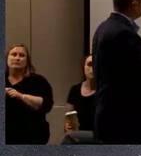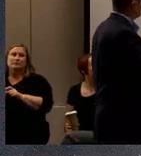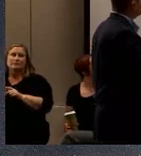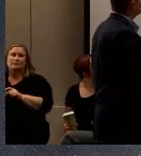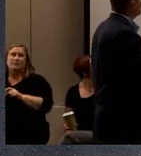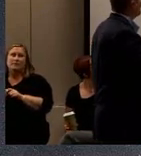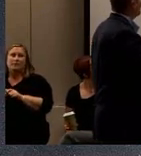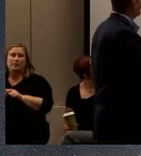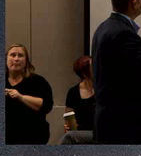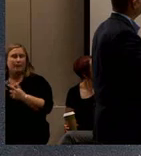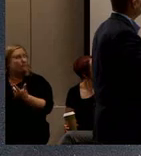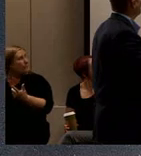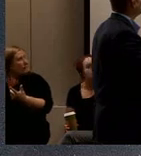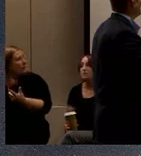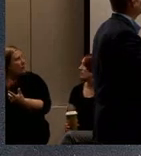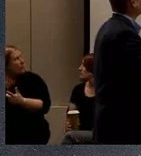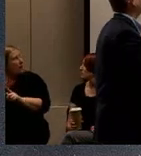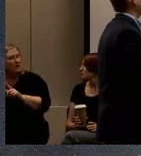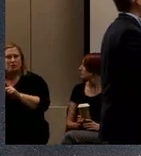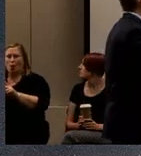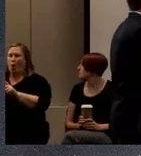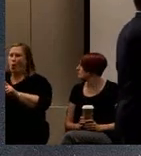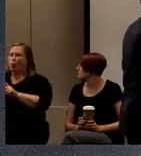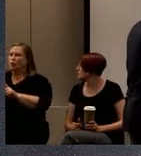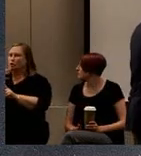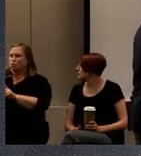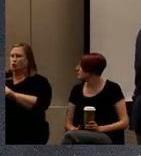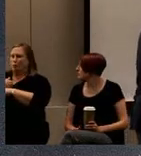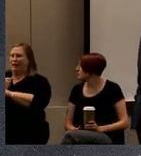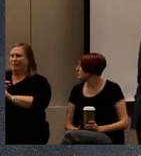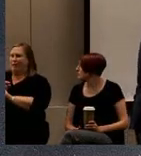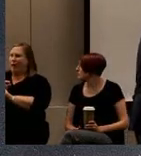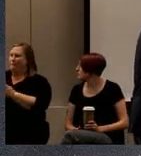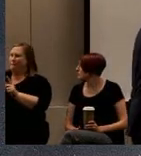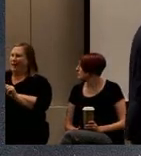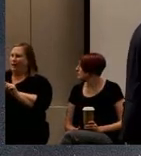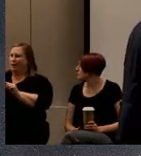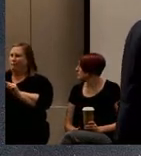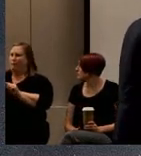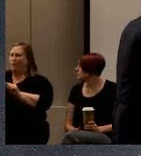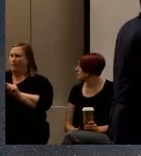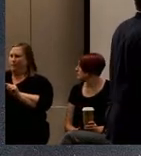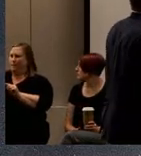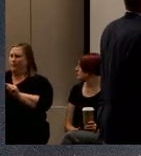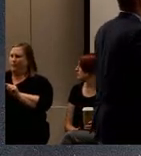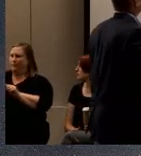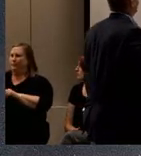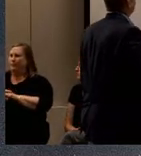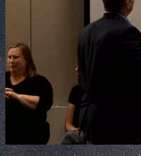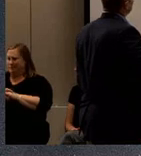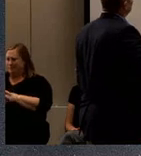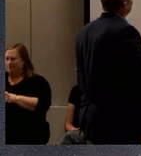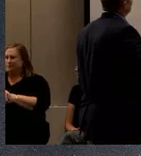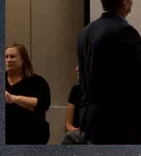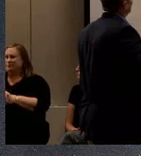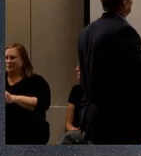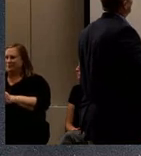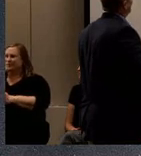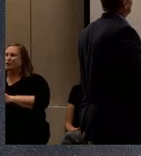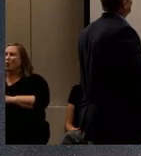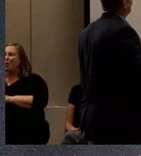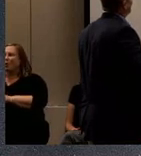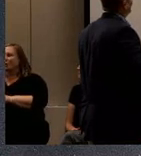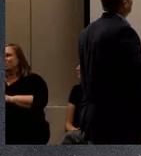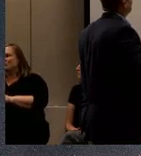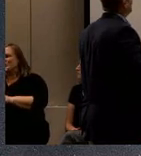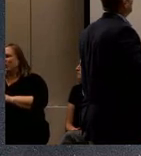We're on the verge of making this big jump. And obviously, you know, these charts are looking by decades, so we're closer to 2020